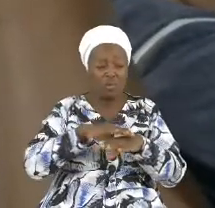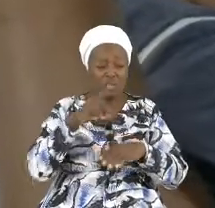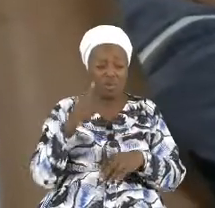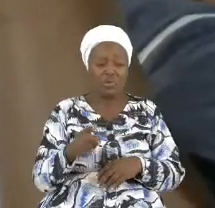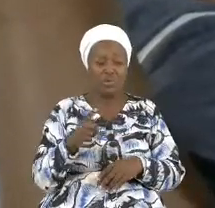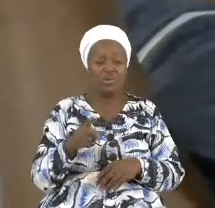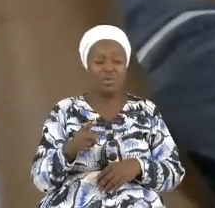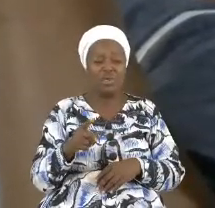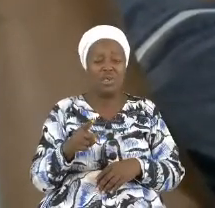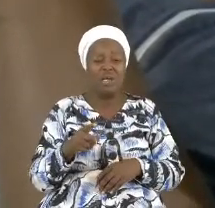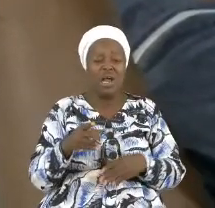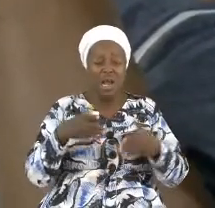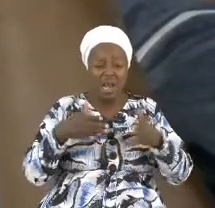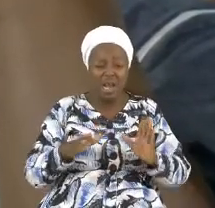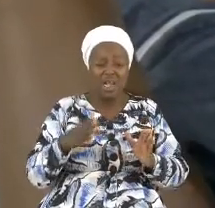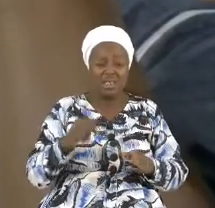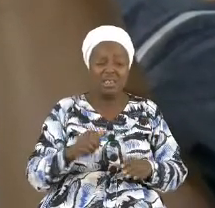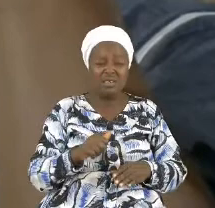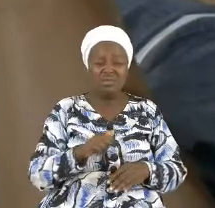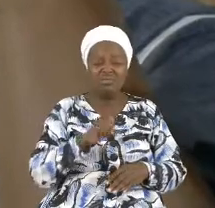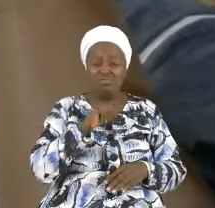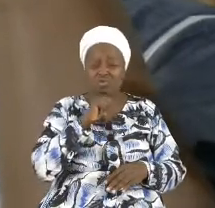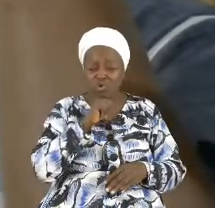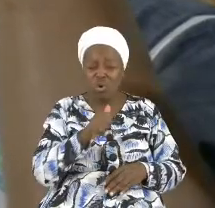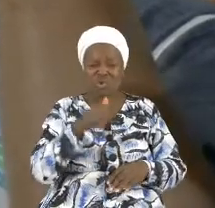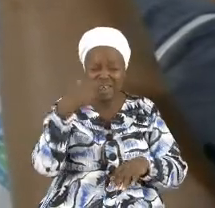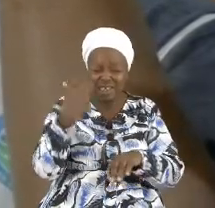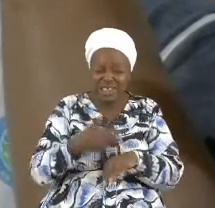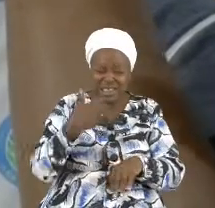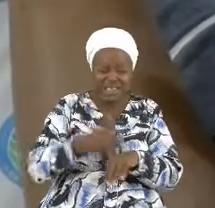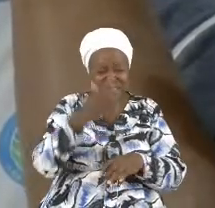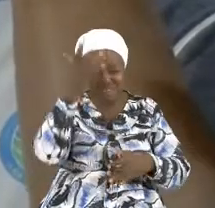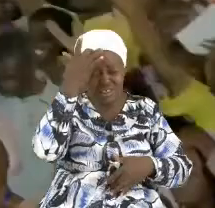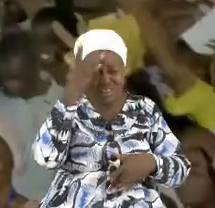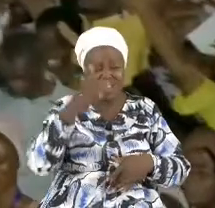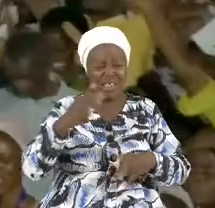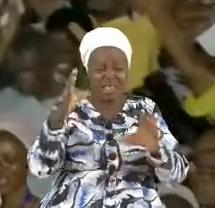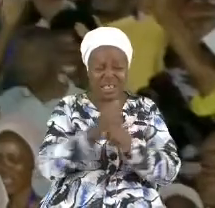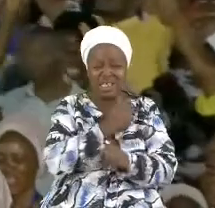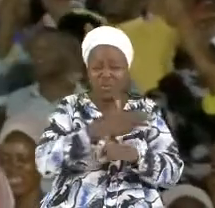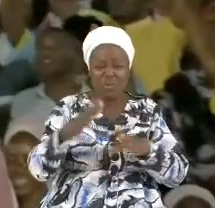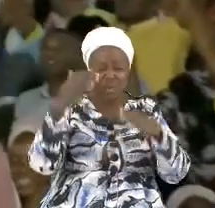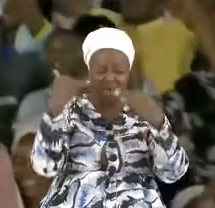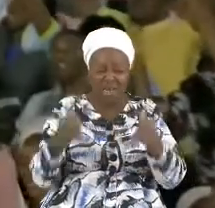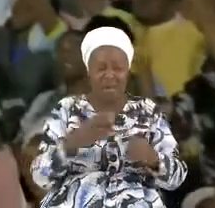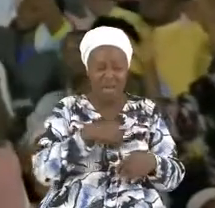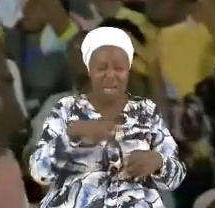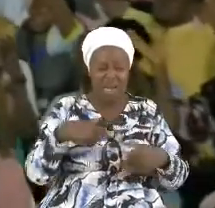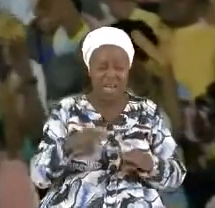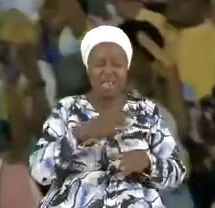Let the incredible happen to everyone right now in Jesus' name.